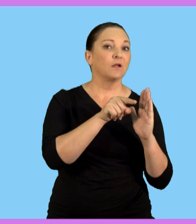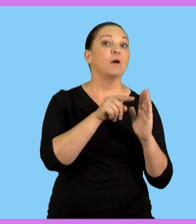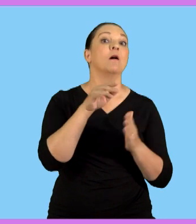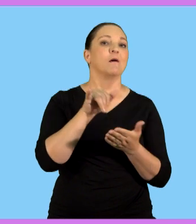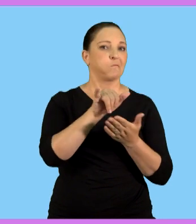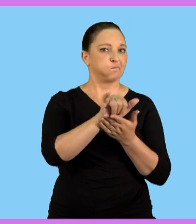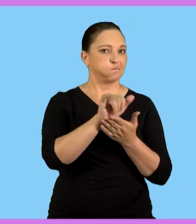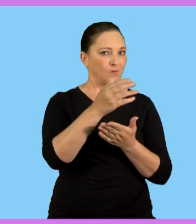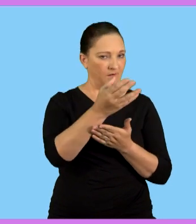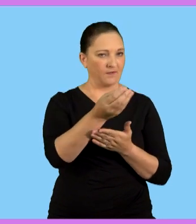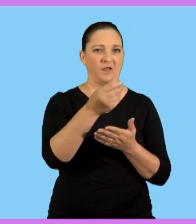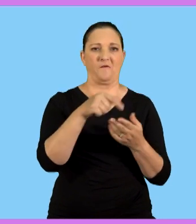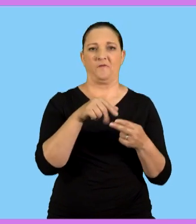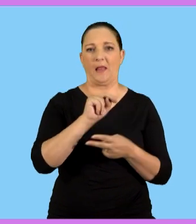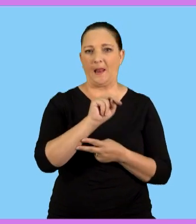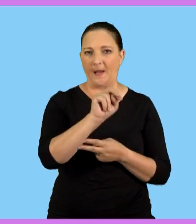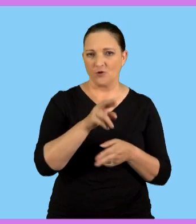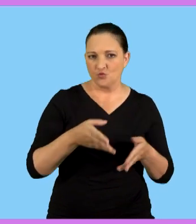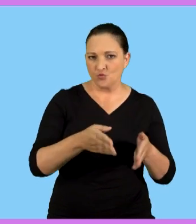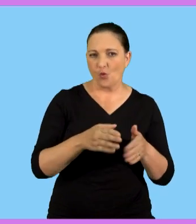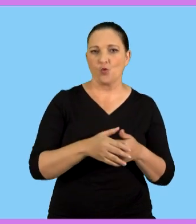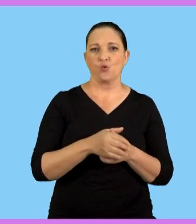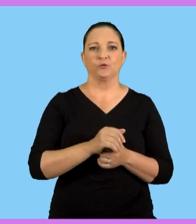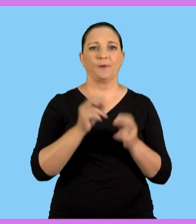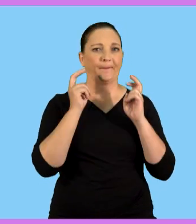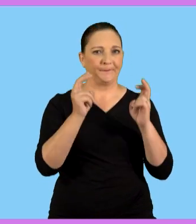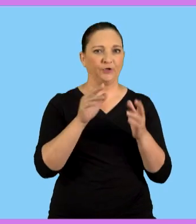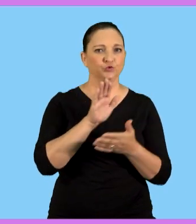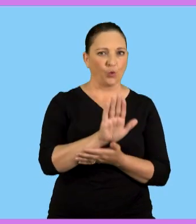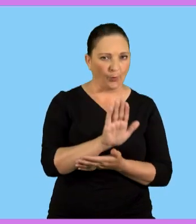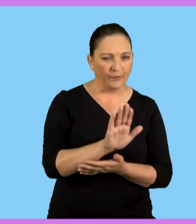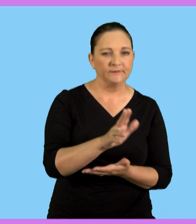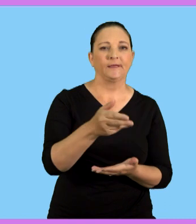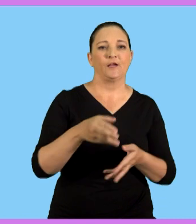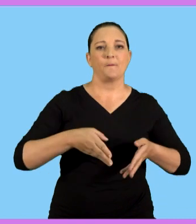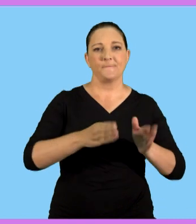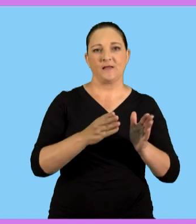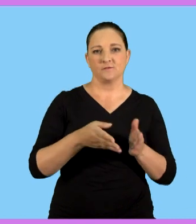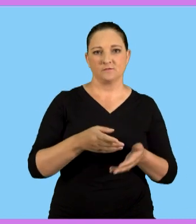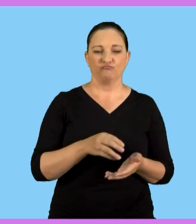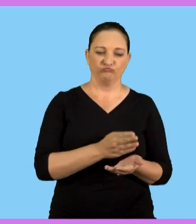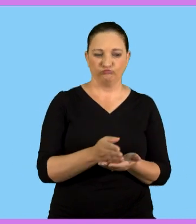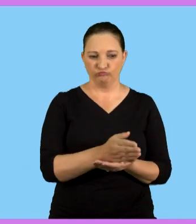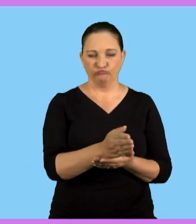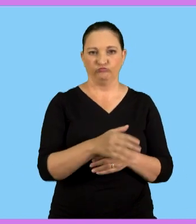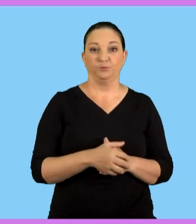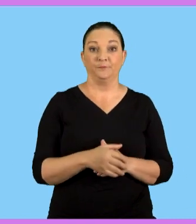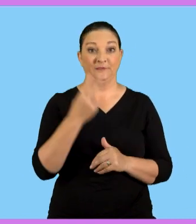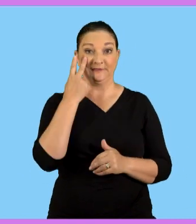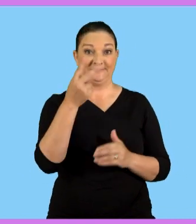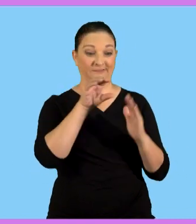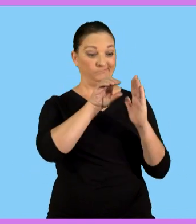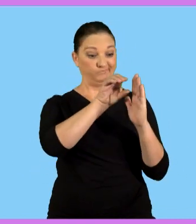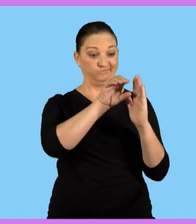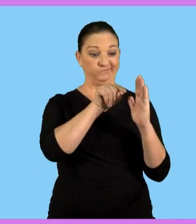airport is indicated, national road, bus stops, and then the bus route. What else is important? We can see the keys, for